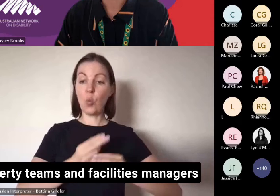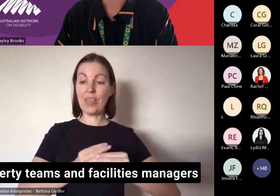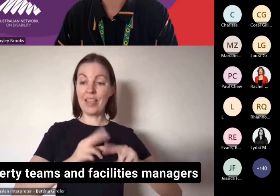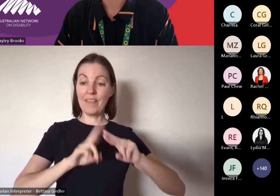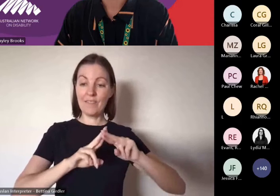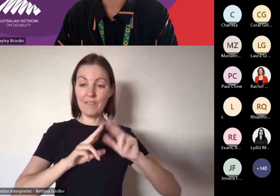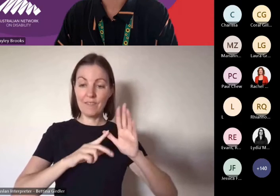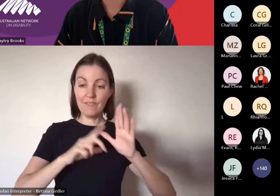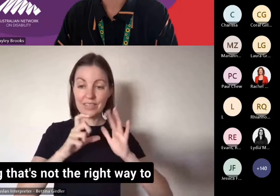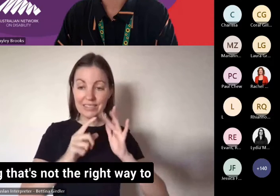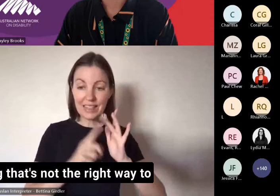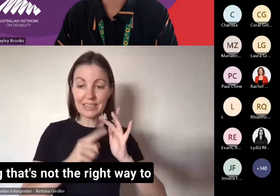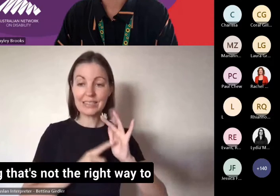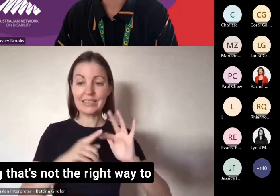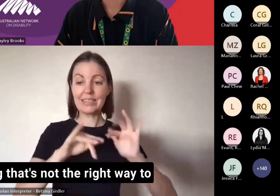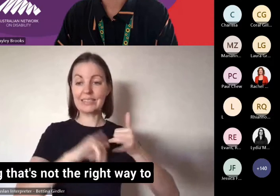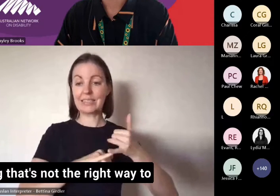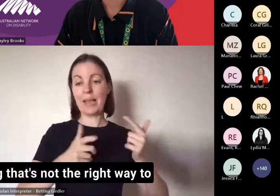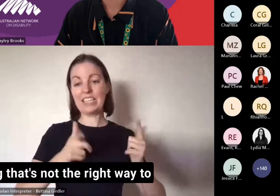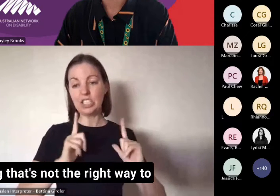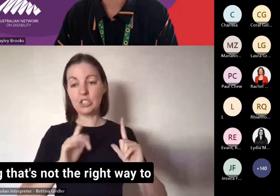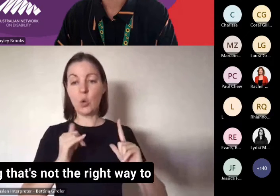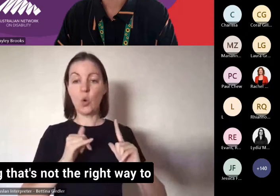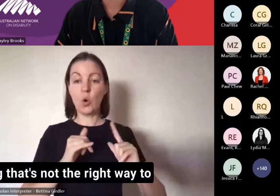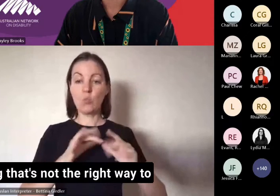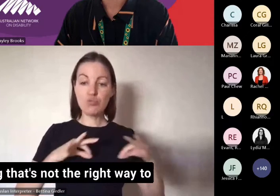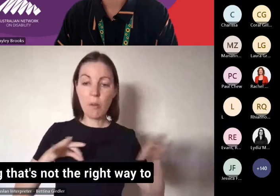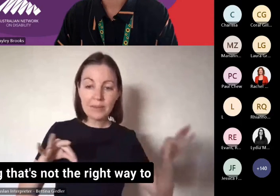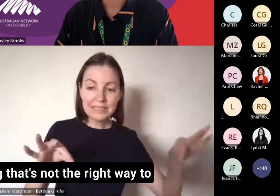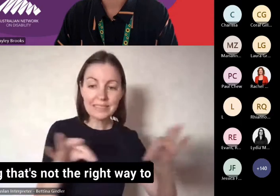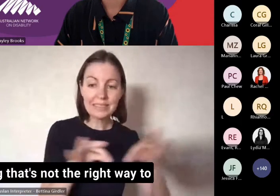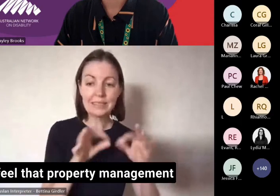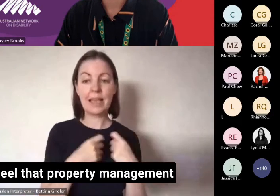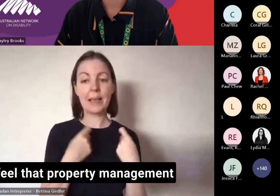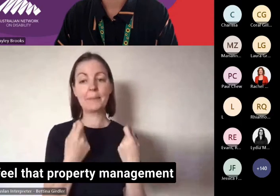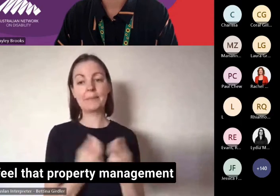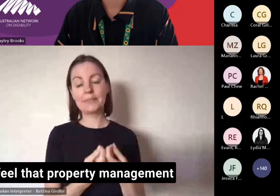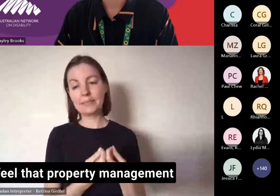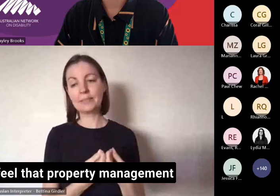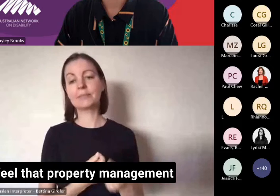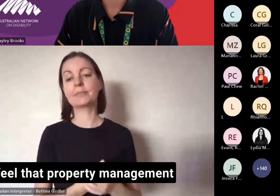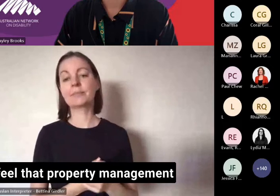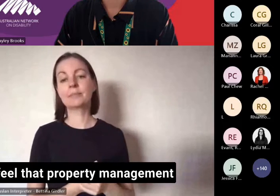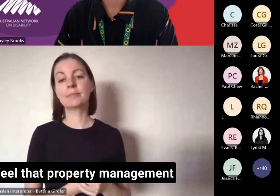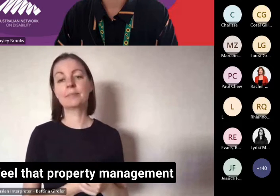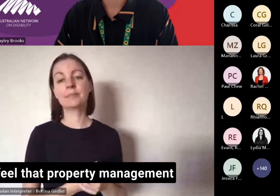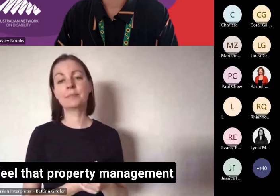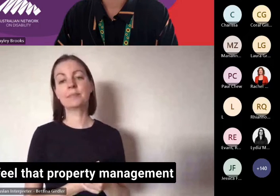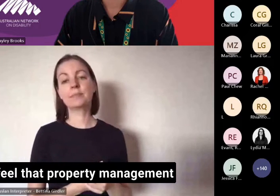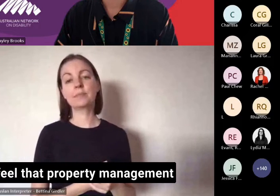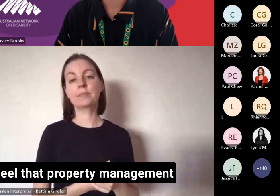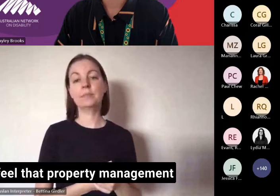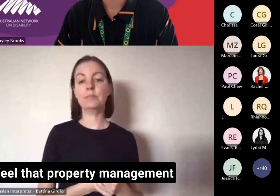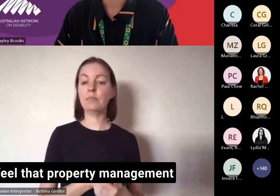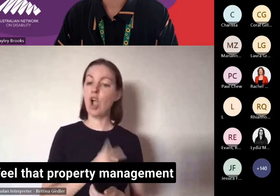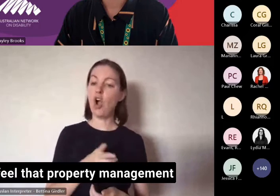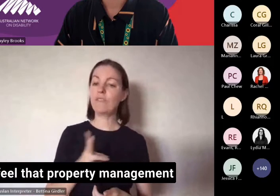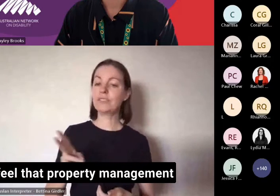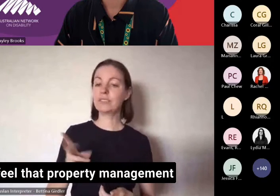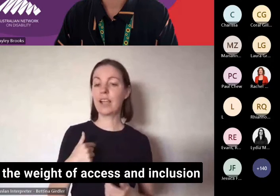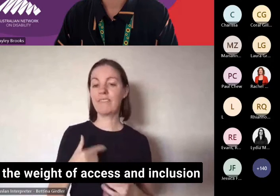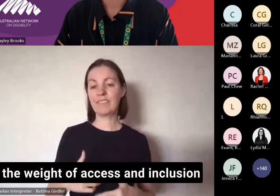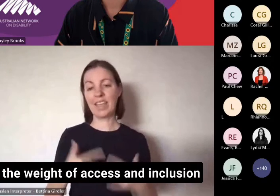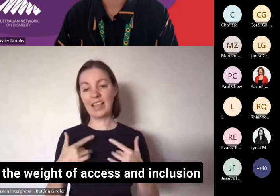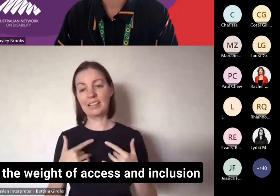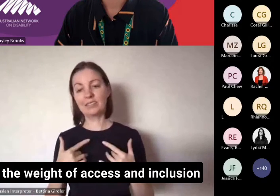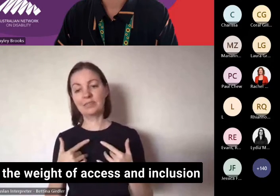managers. And I'm not saying that's not the right way to look at it, but I often feel that property